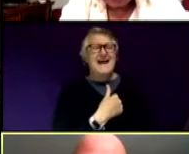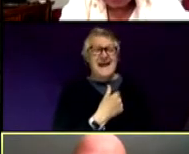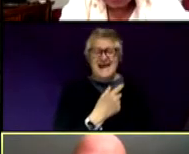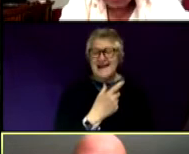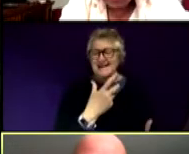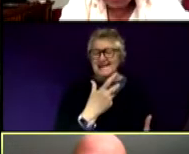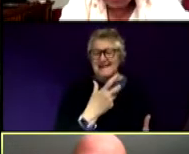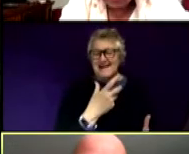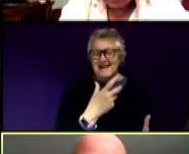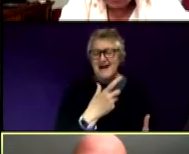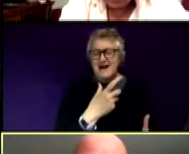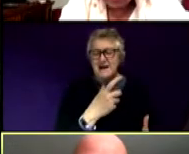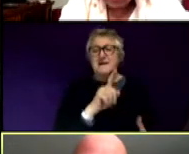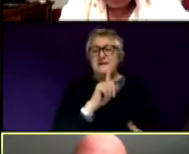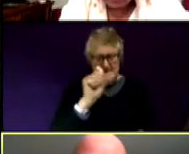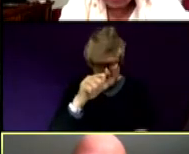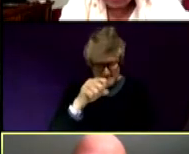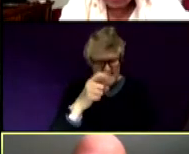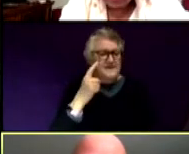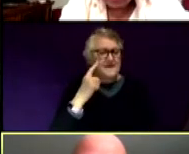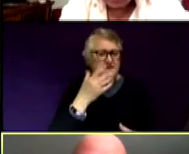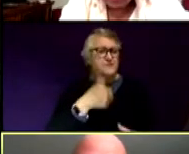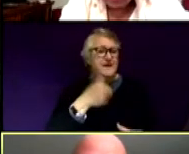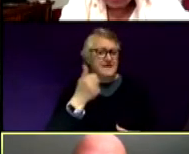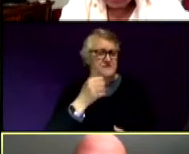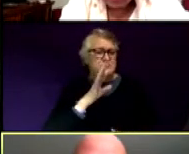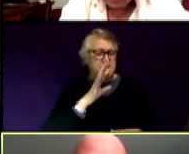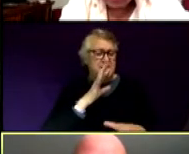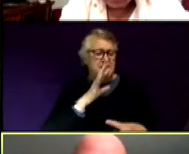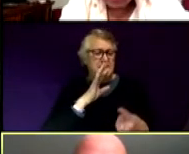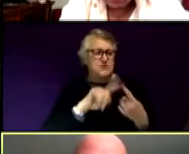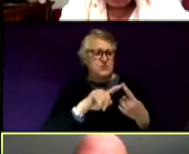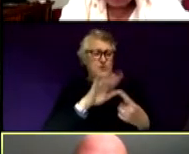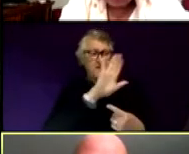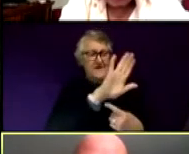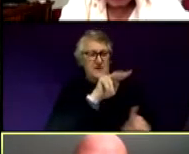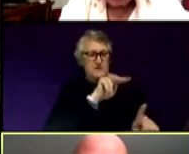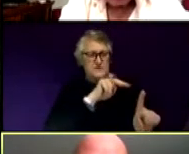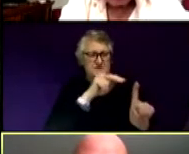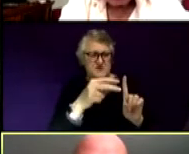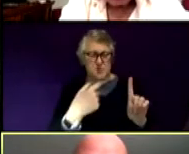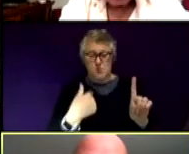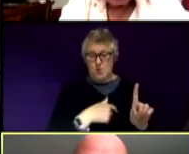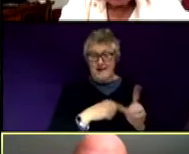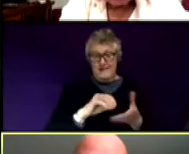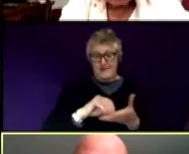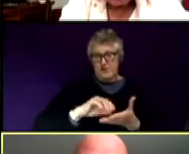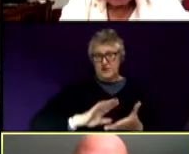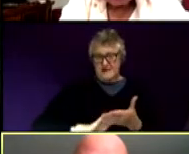position on body-worn cameras. We've laid out our position in a letter already. Thank you.